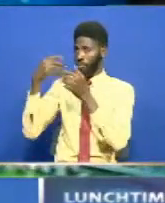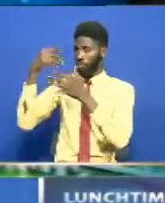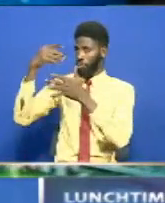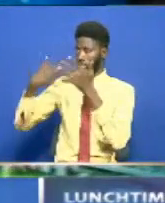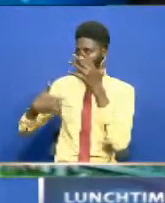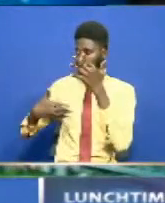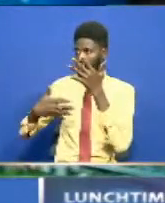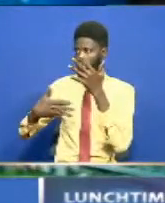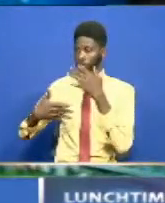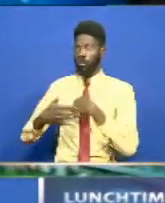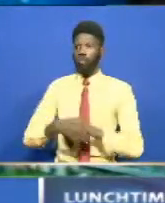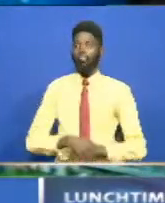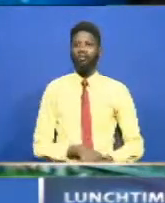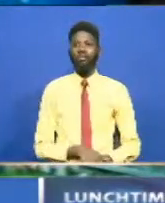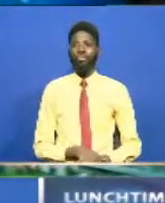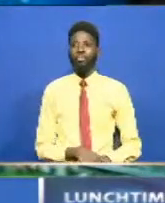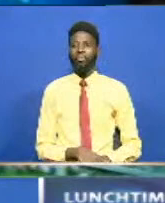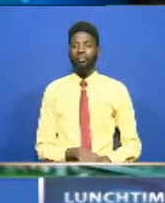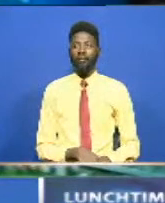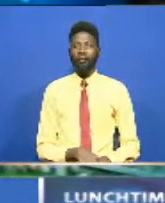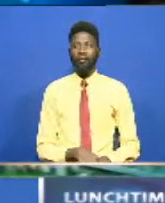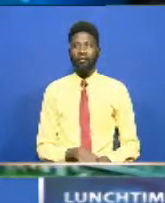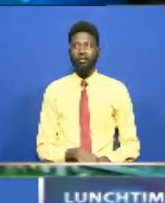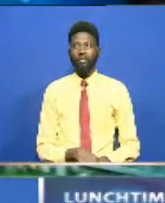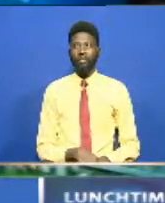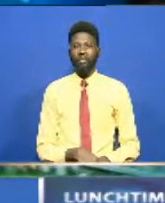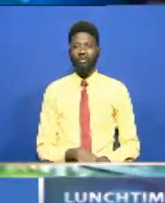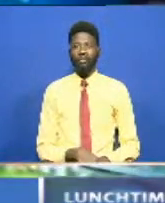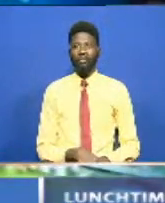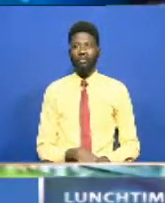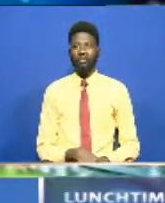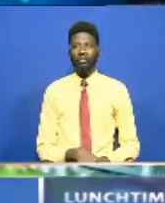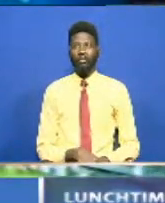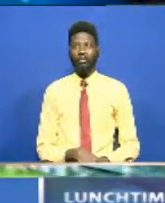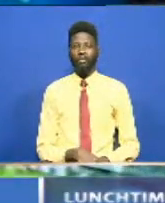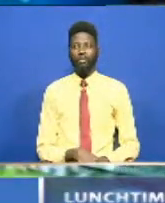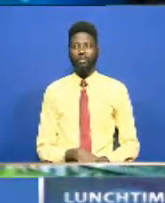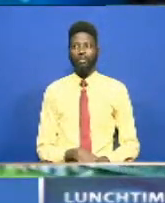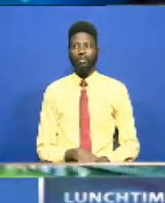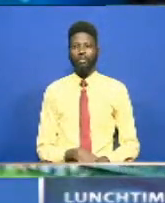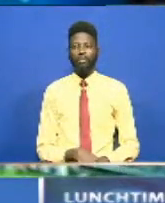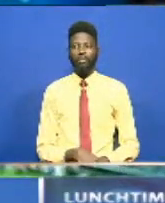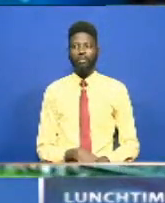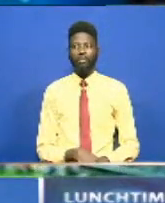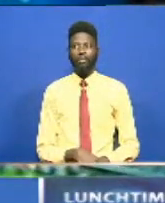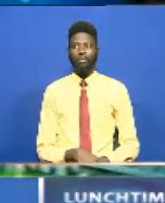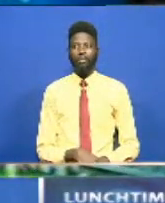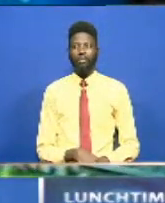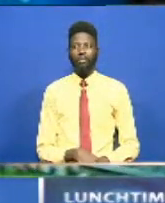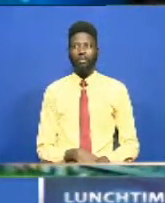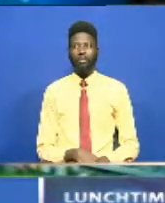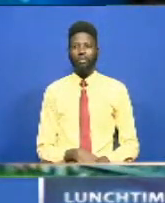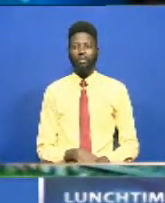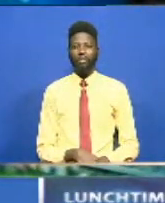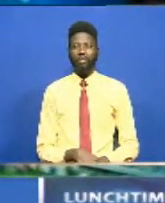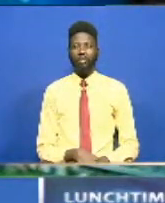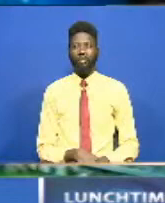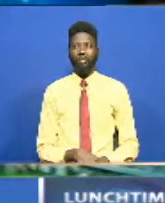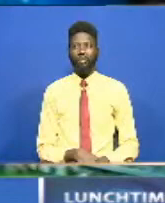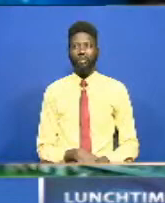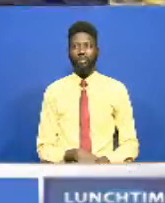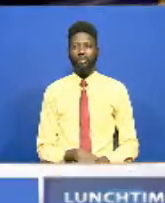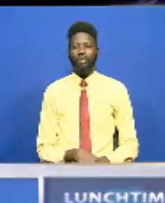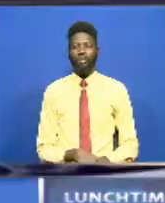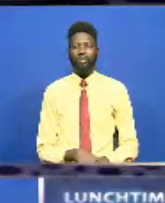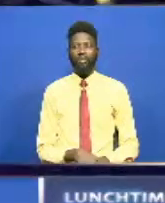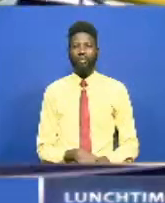drew 0-0 against Sevilla. Lazio trounced Borussia Dortmund 3-1. While RB Leipzig trounced Istanbul Başakşehir 2-0.